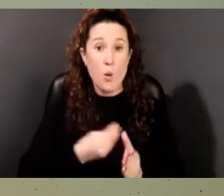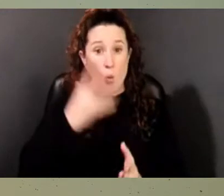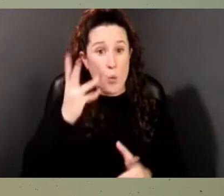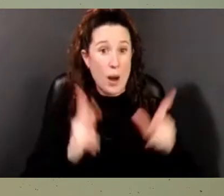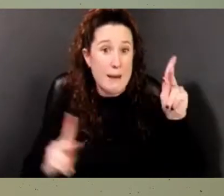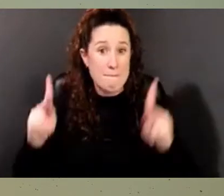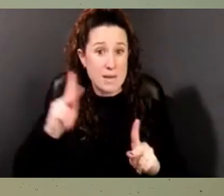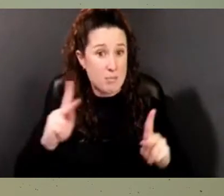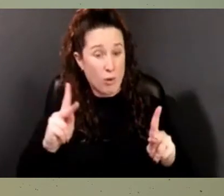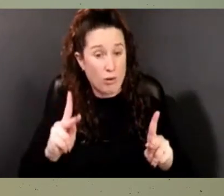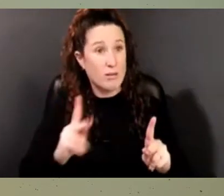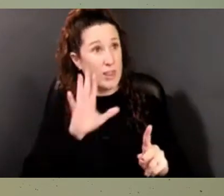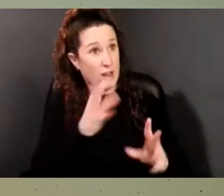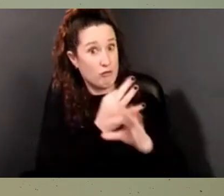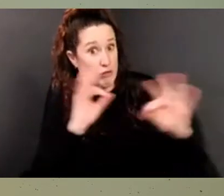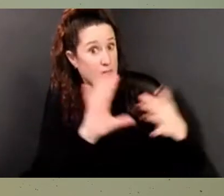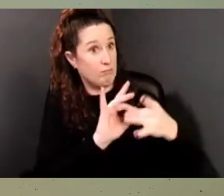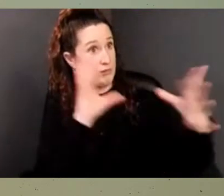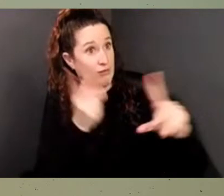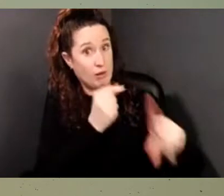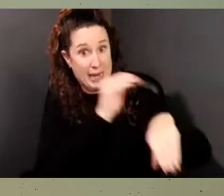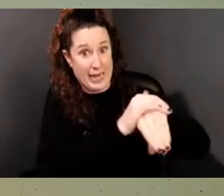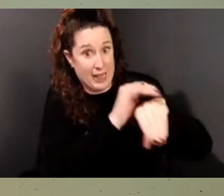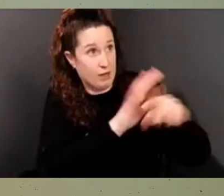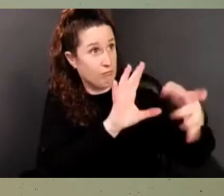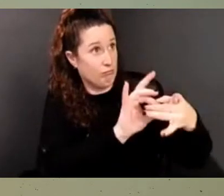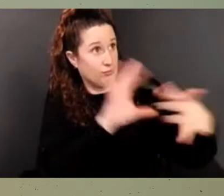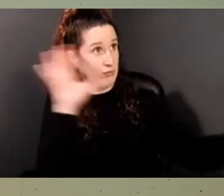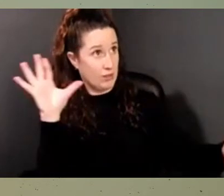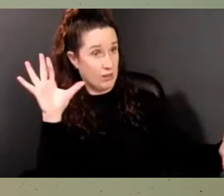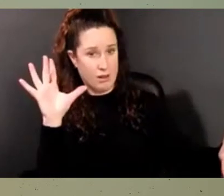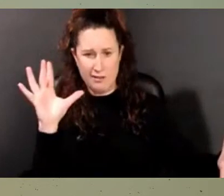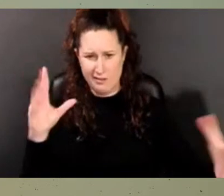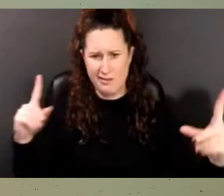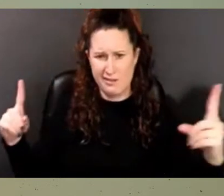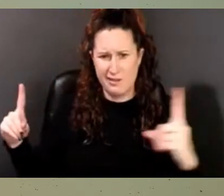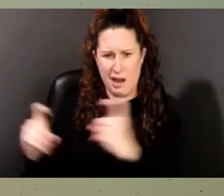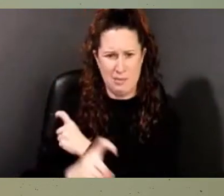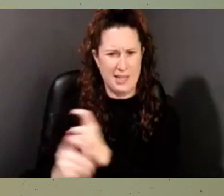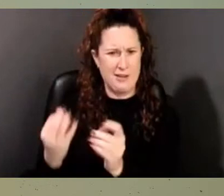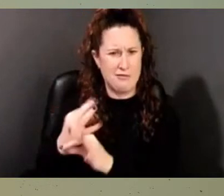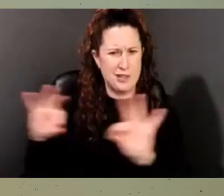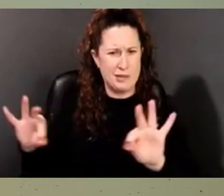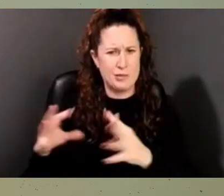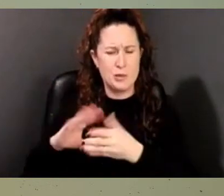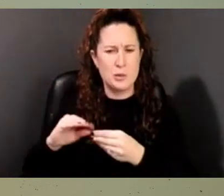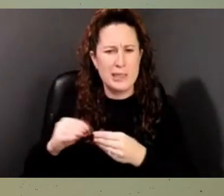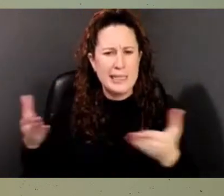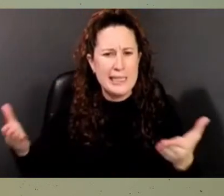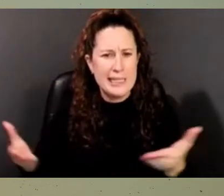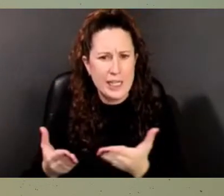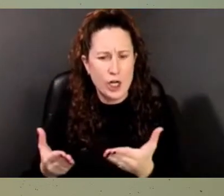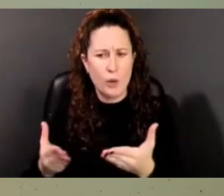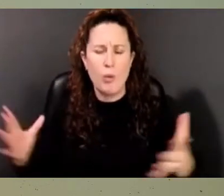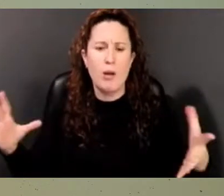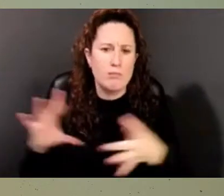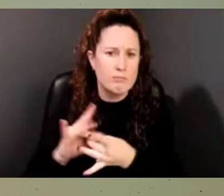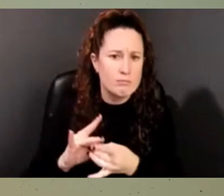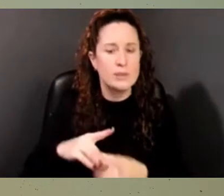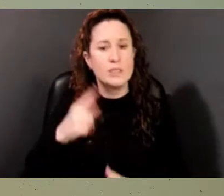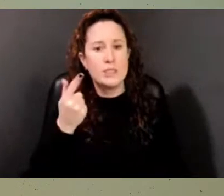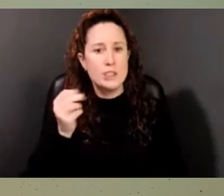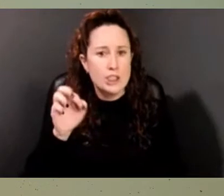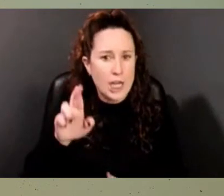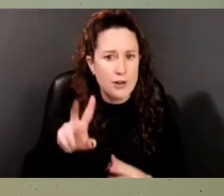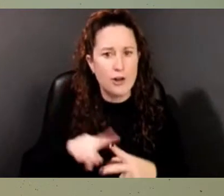from Britain, but this is about a complicated freedom story where you're looking at the intersection of gender and race and